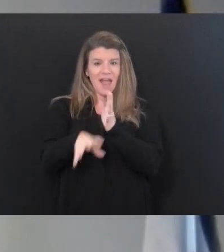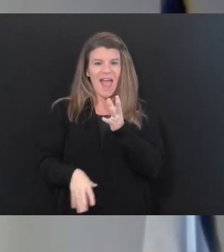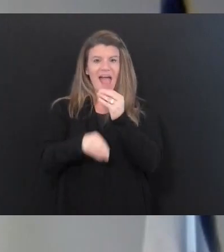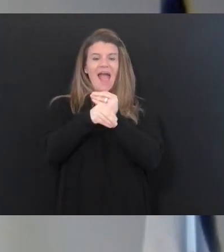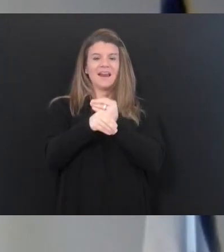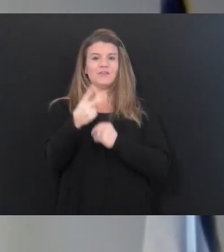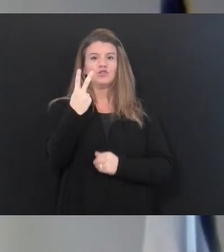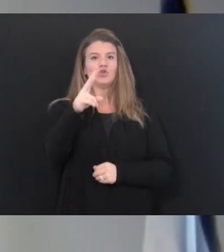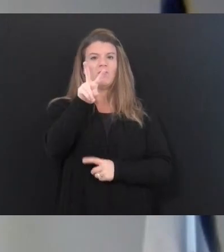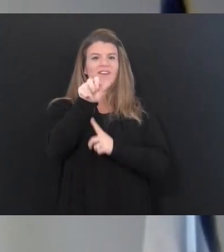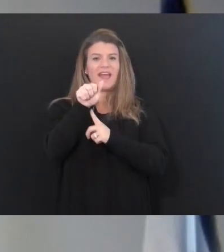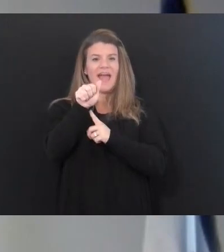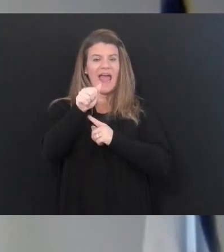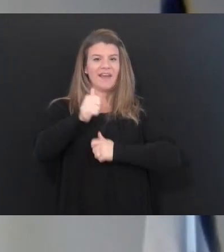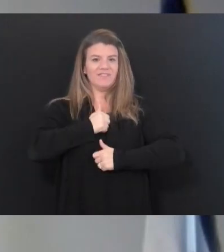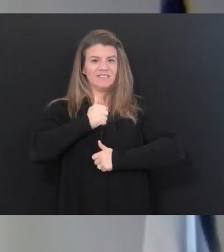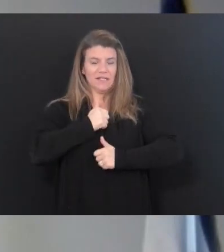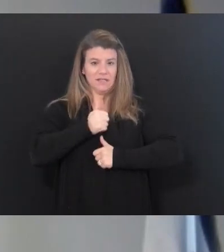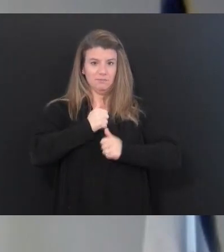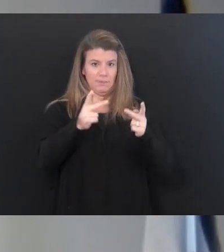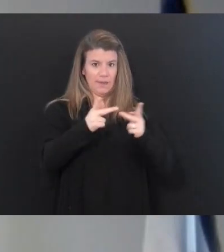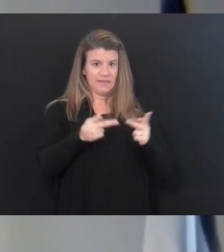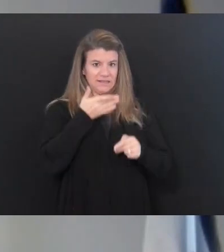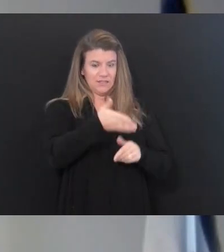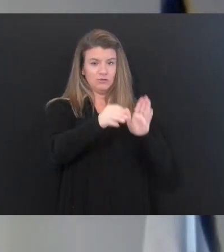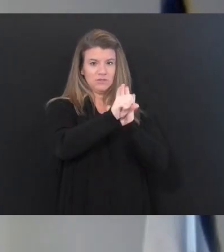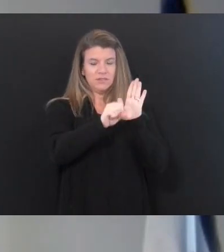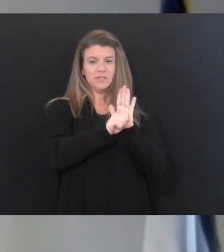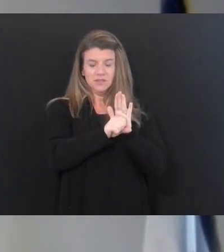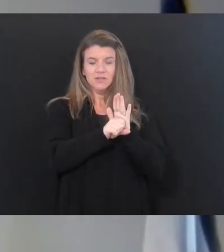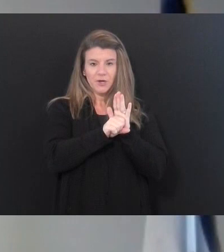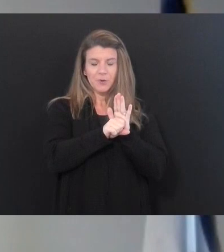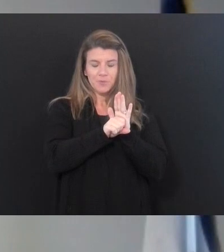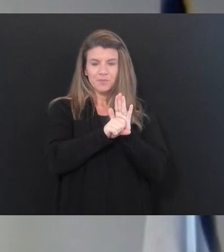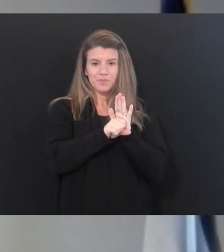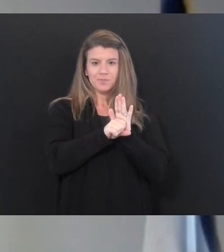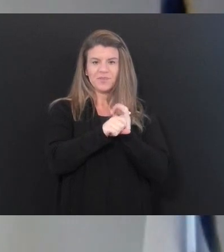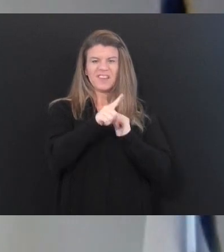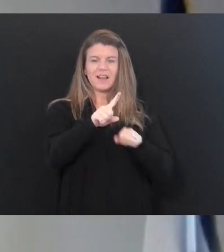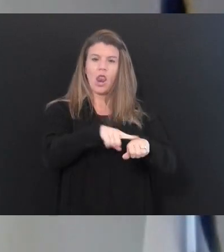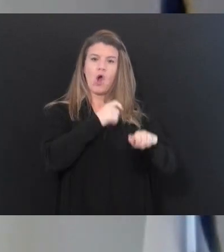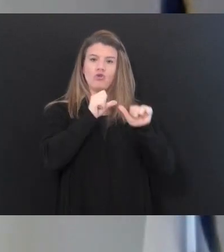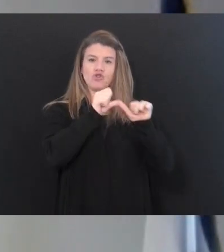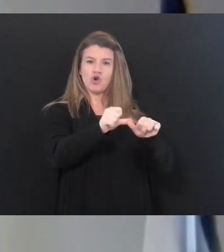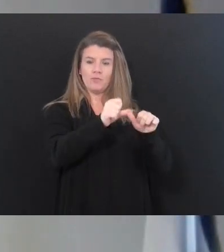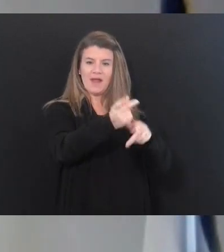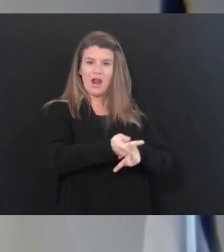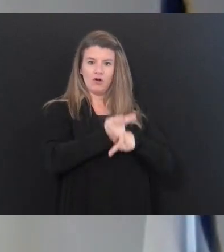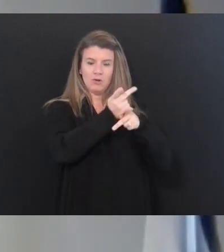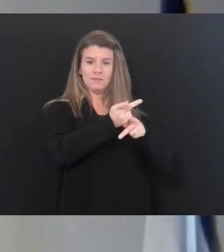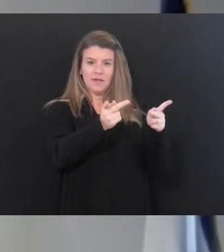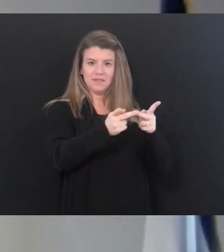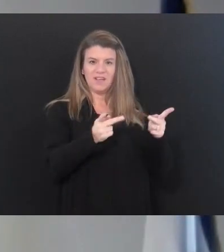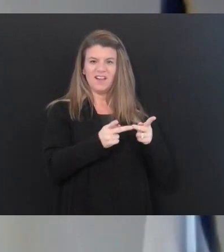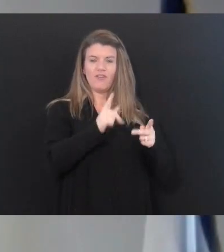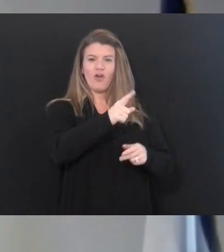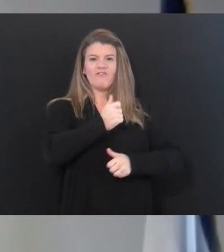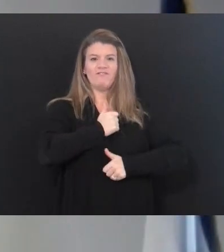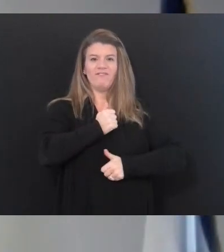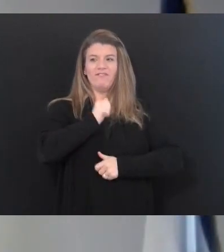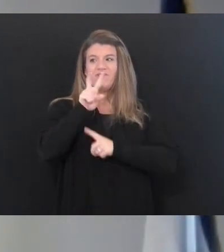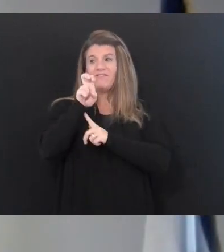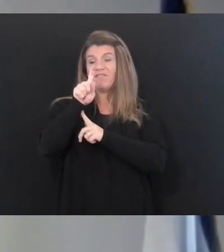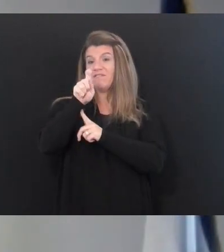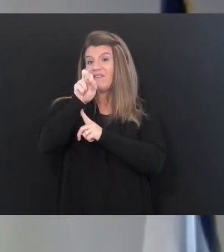VA facilities in the state that operate as long-term care facilities for veterans.